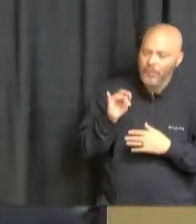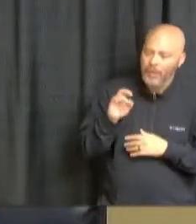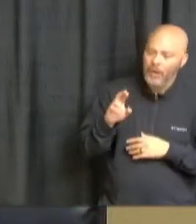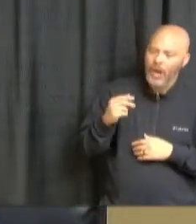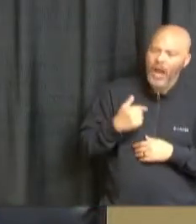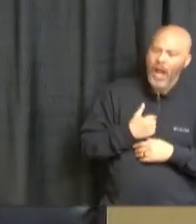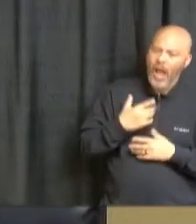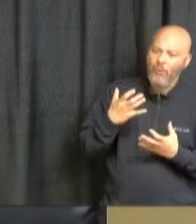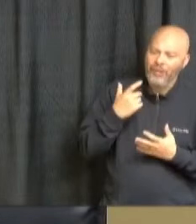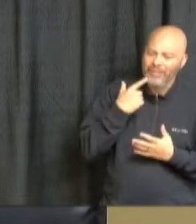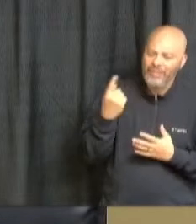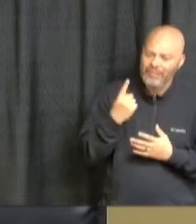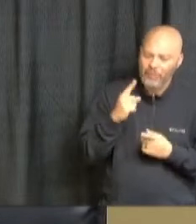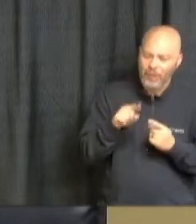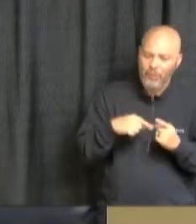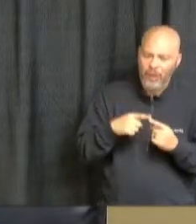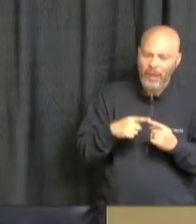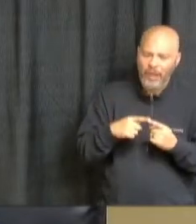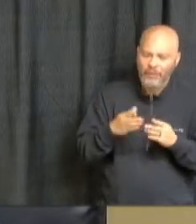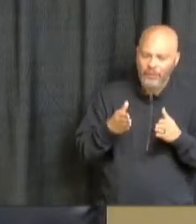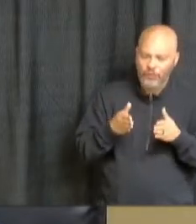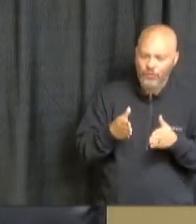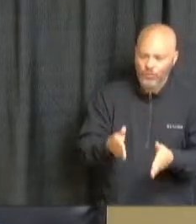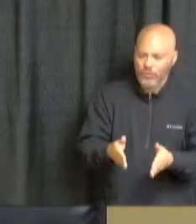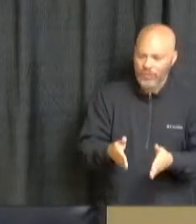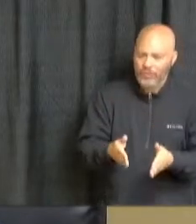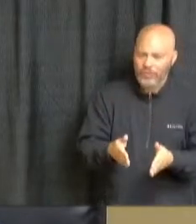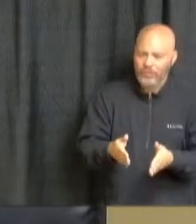like to say something about the street